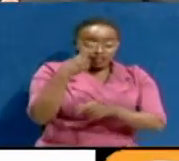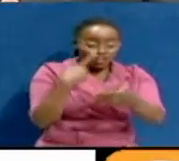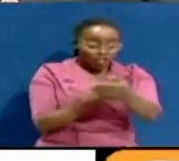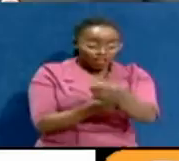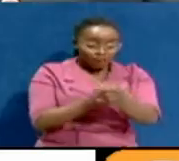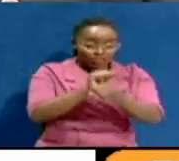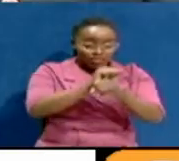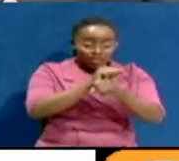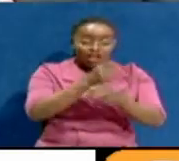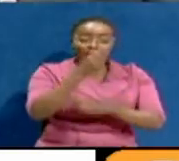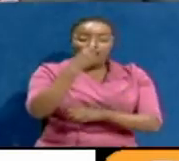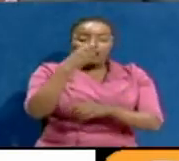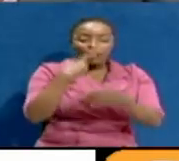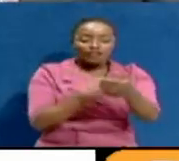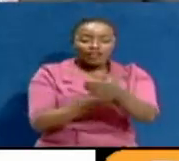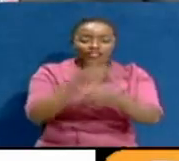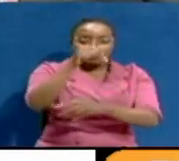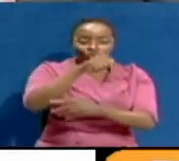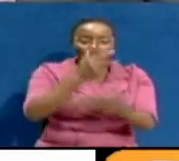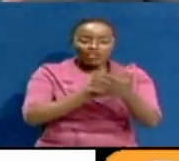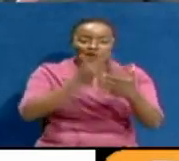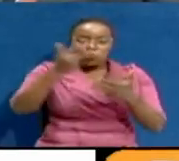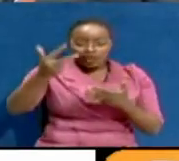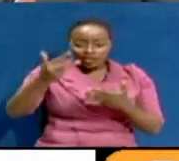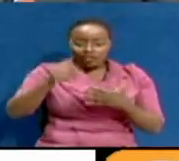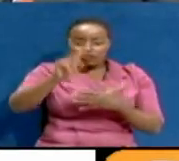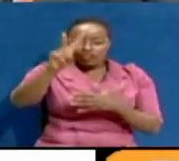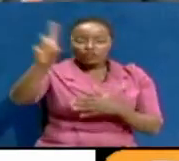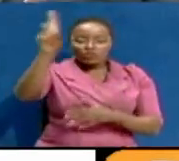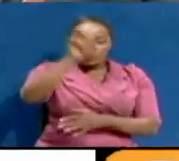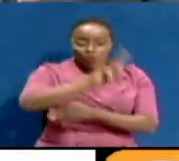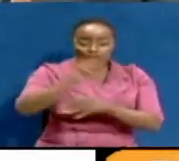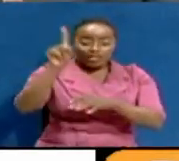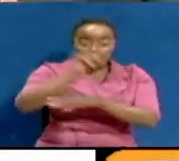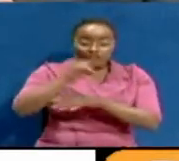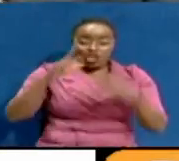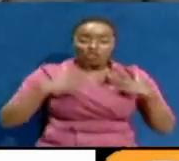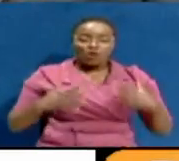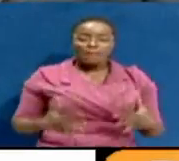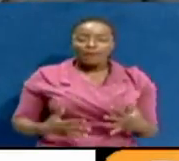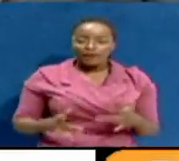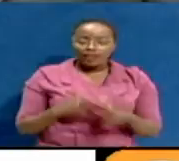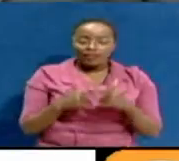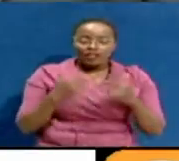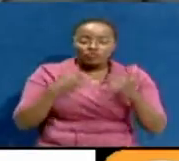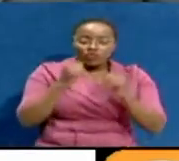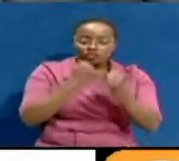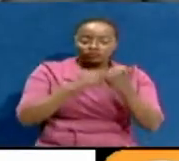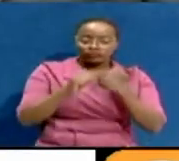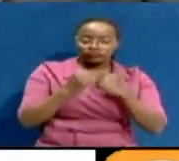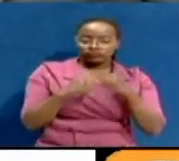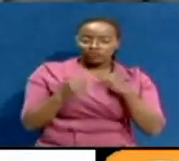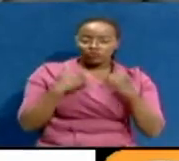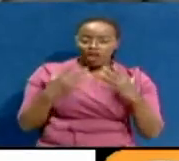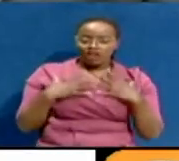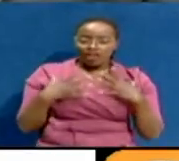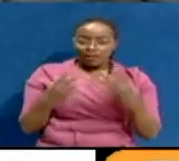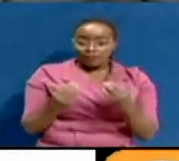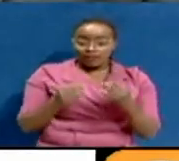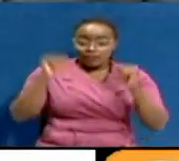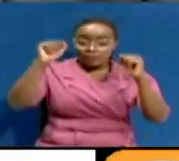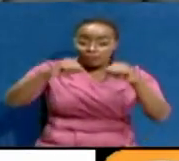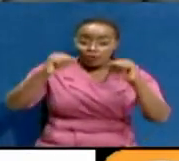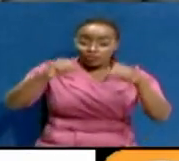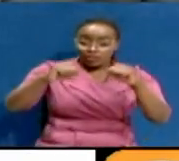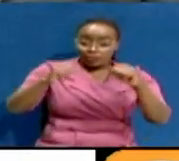today. Now, the 3-week period, the 21 days, is when your body is building up immunity. So it is possible during